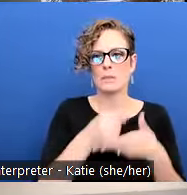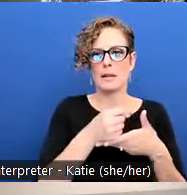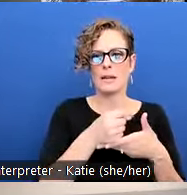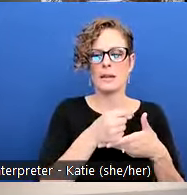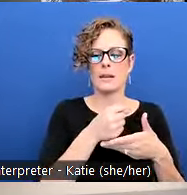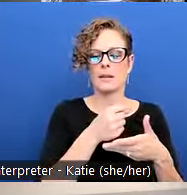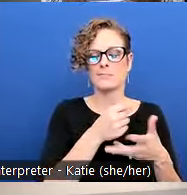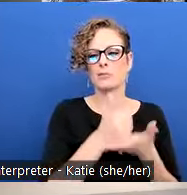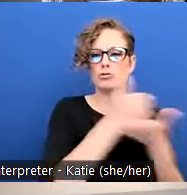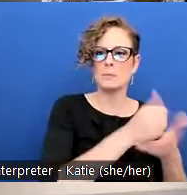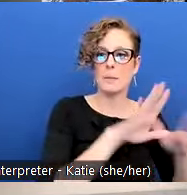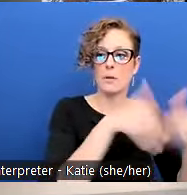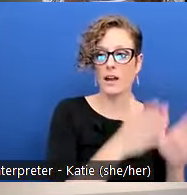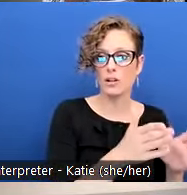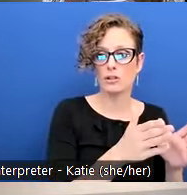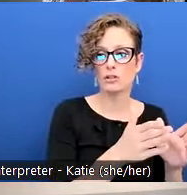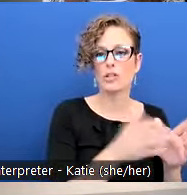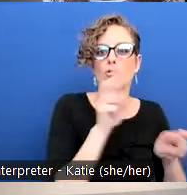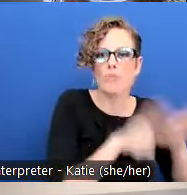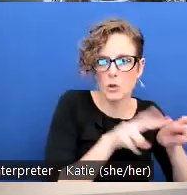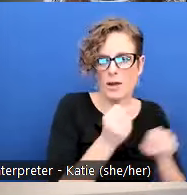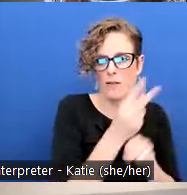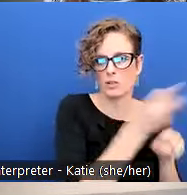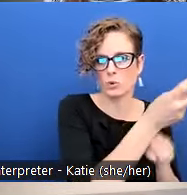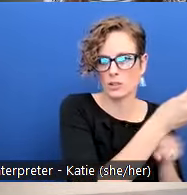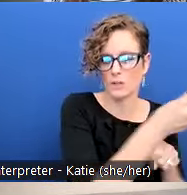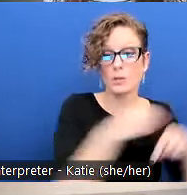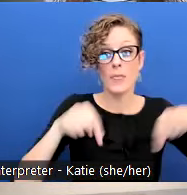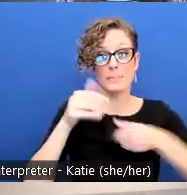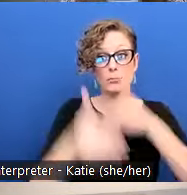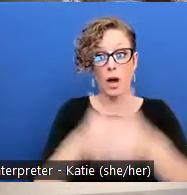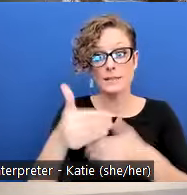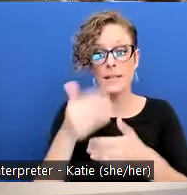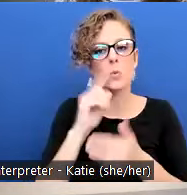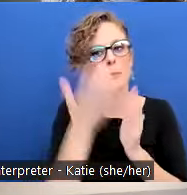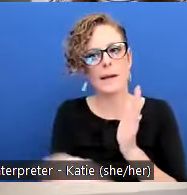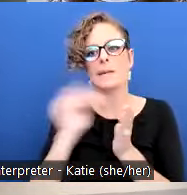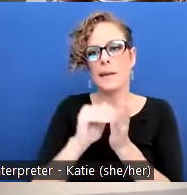And then we'll go through the same process again in 5 years and see if any more changes need to be made.